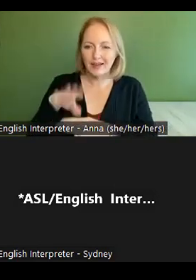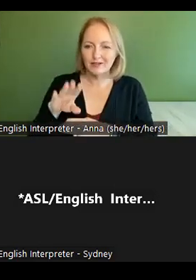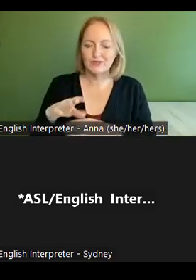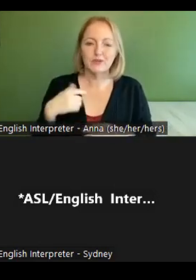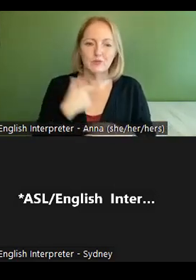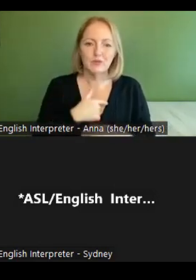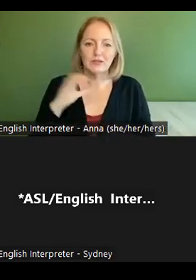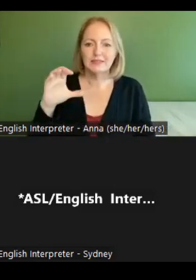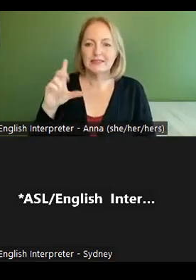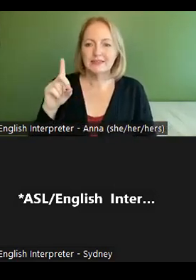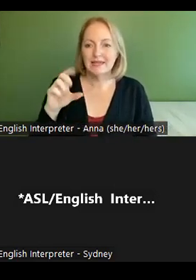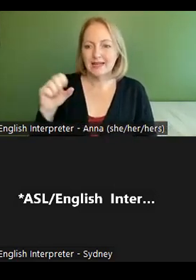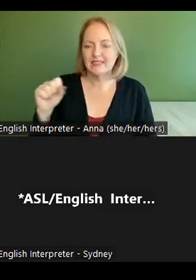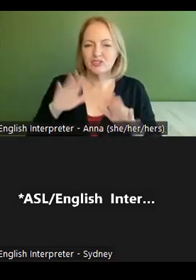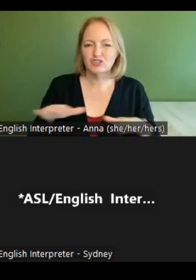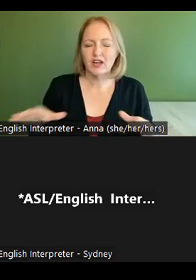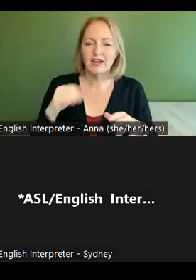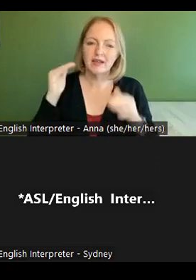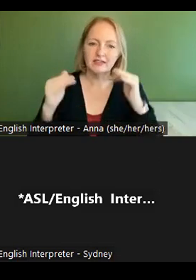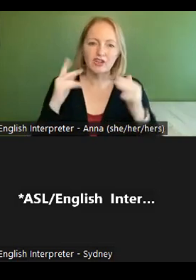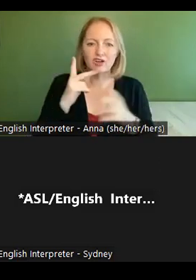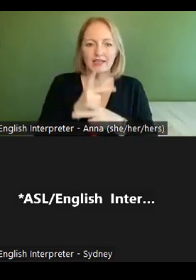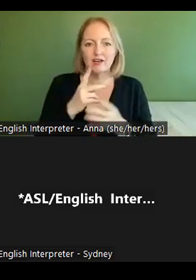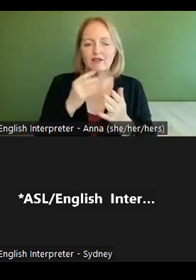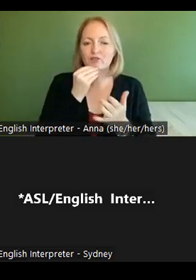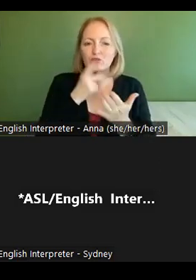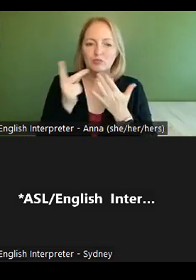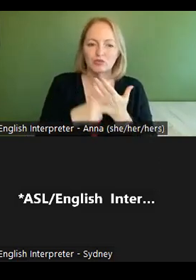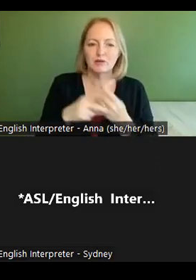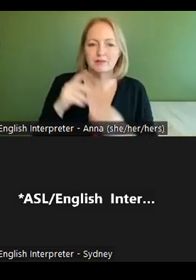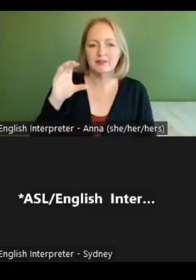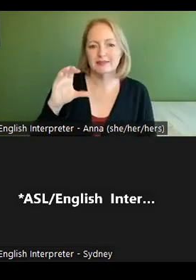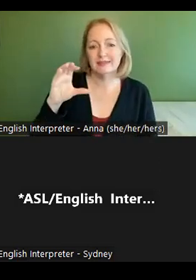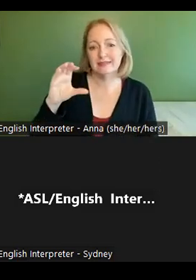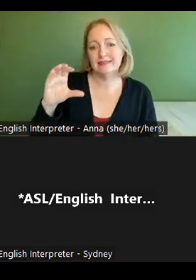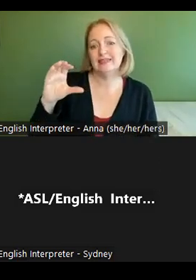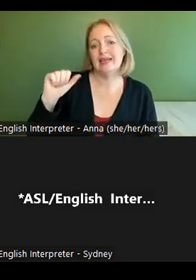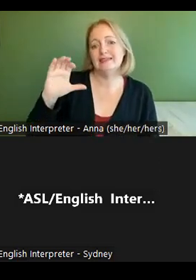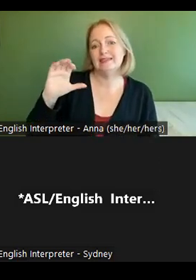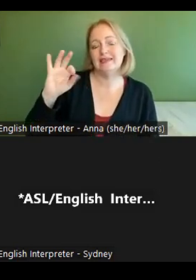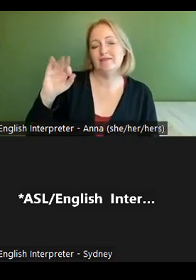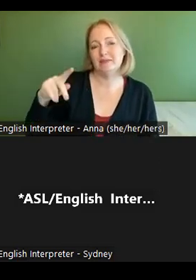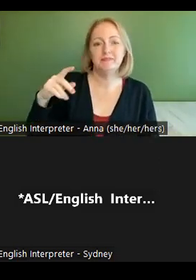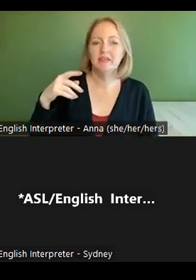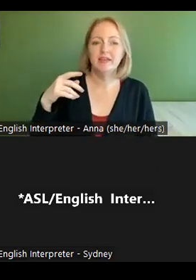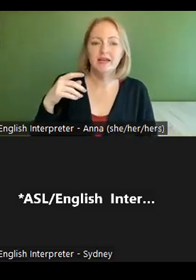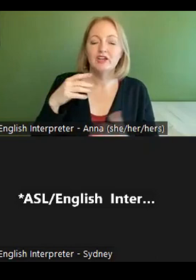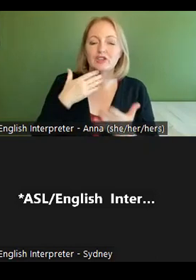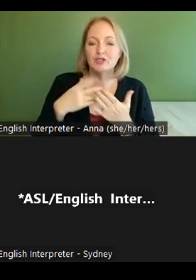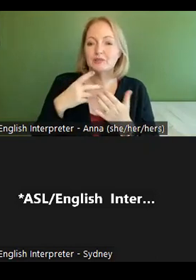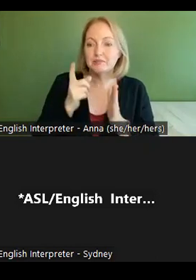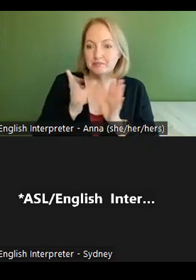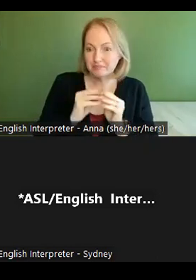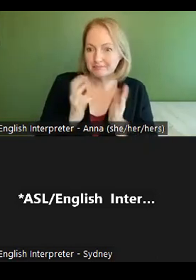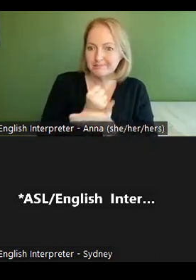the CDSS Child and Adult Care Food Program Branch, CACFPB, felt that this meeting would be a good moment to describe